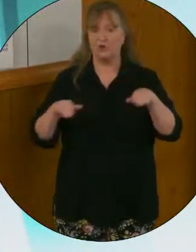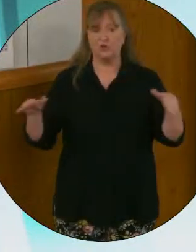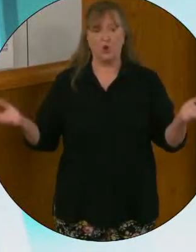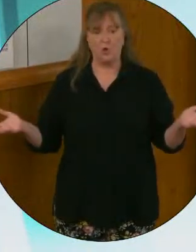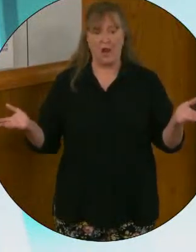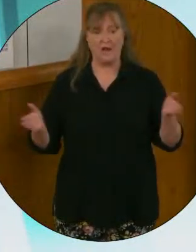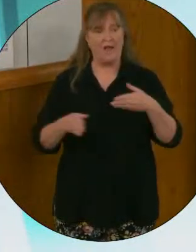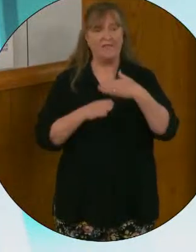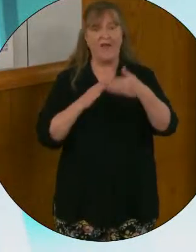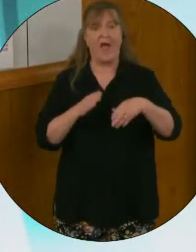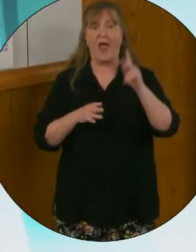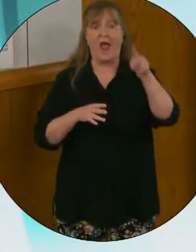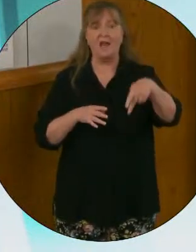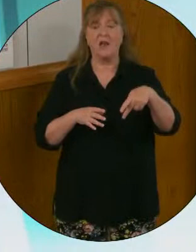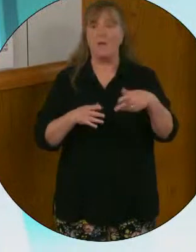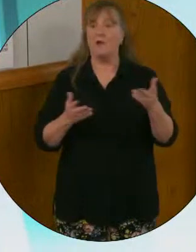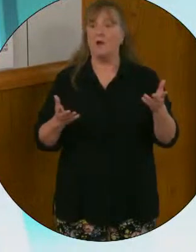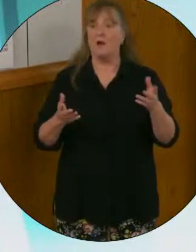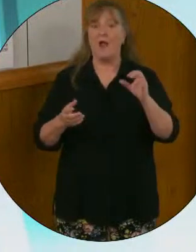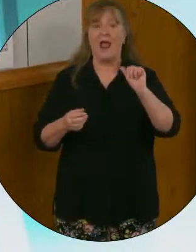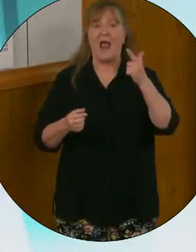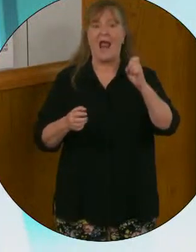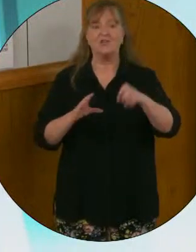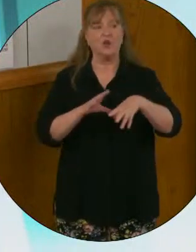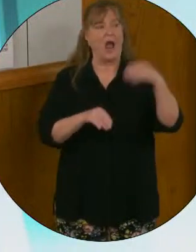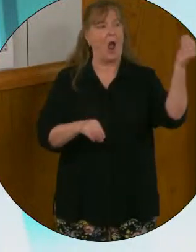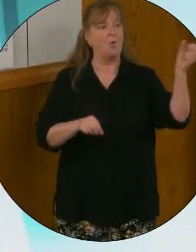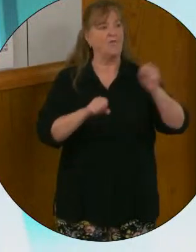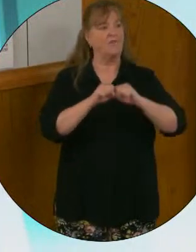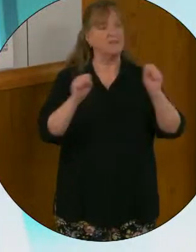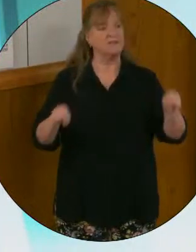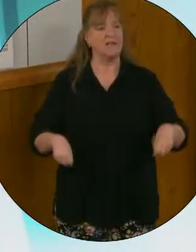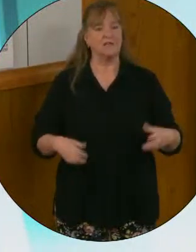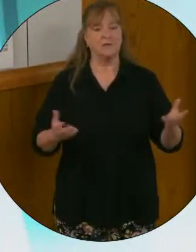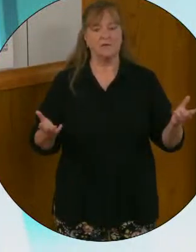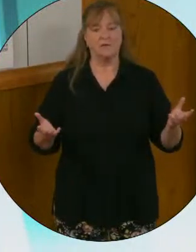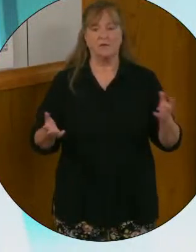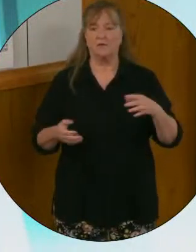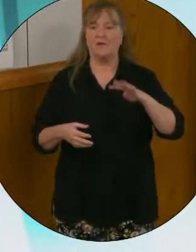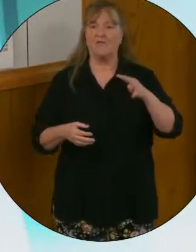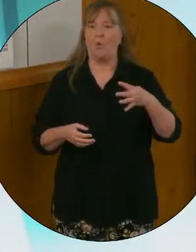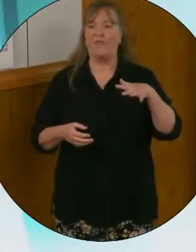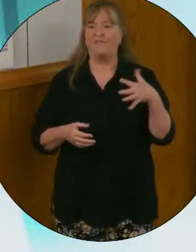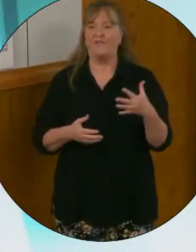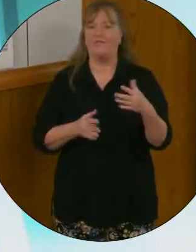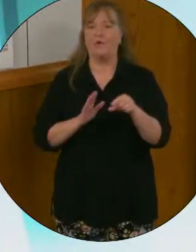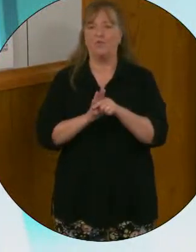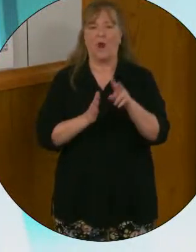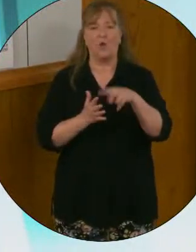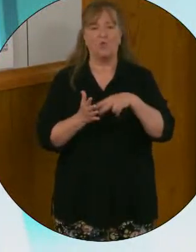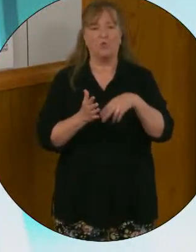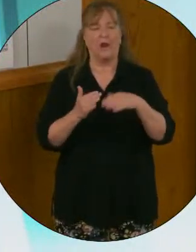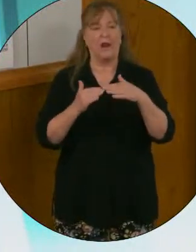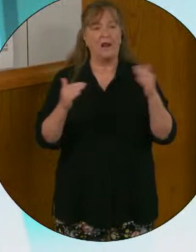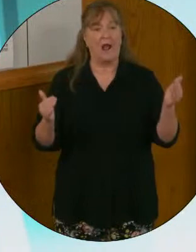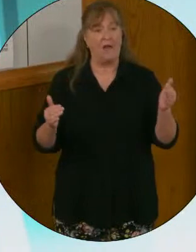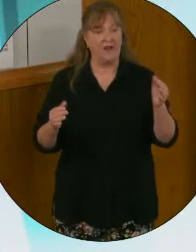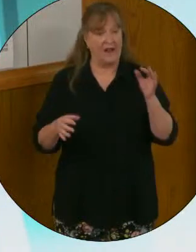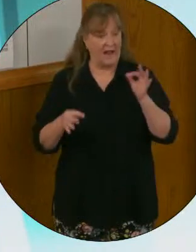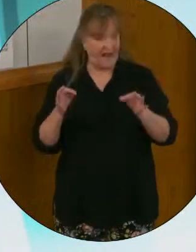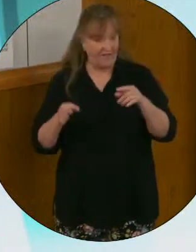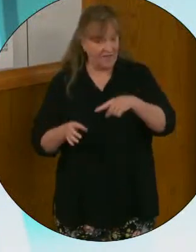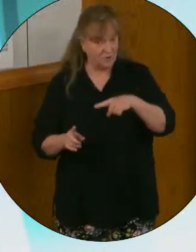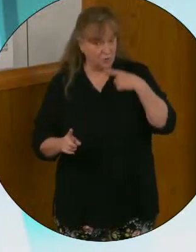they end up aging out of our system with a 4th or 5th grade reading level. And I know if this wasn't a